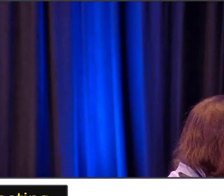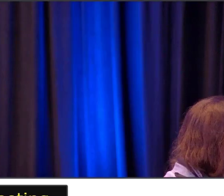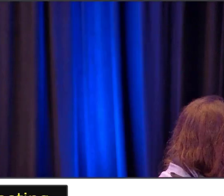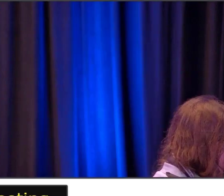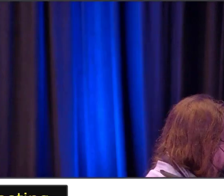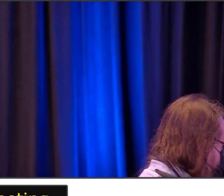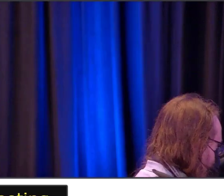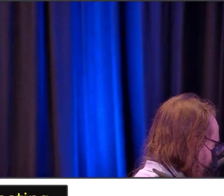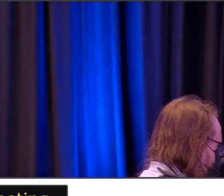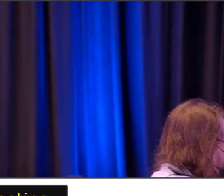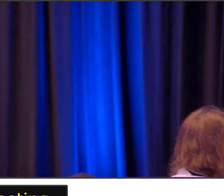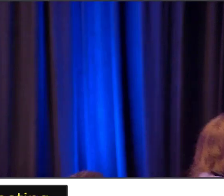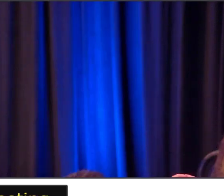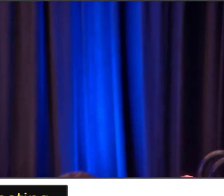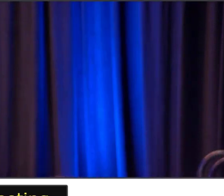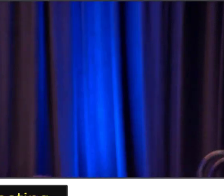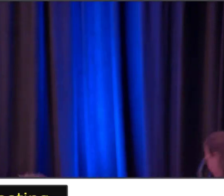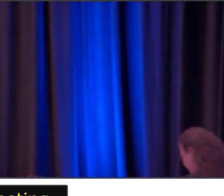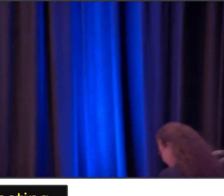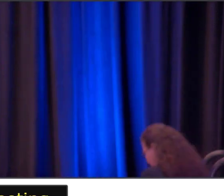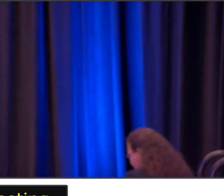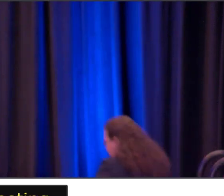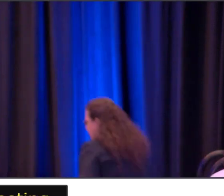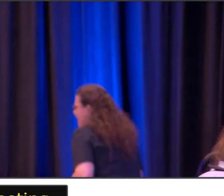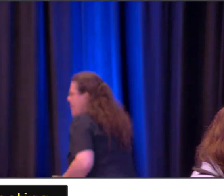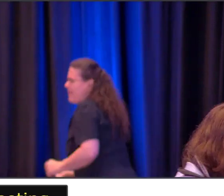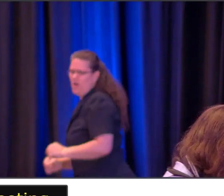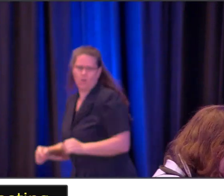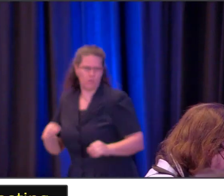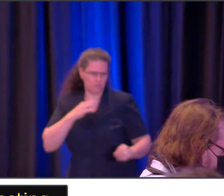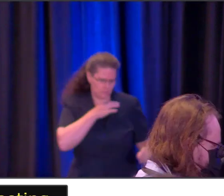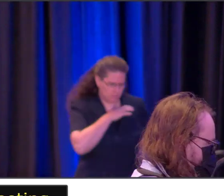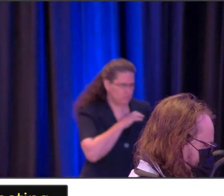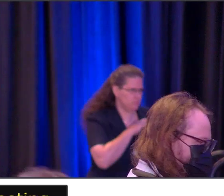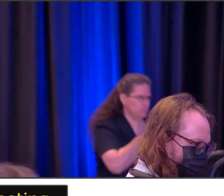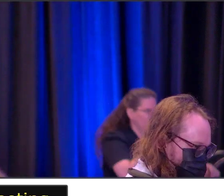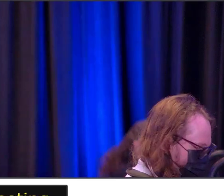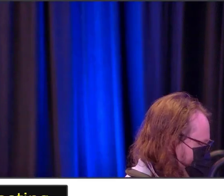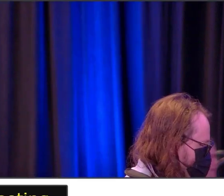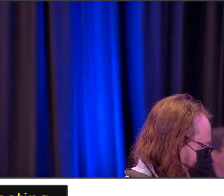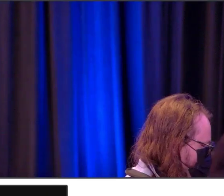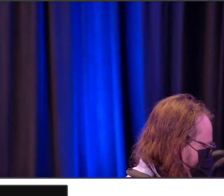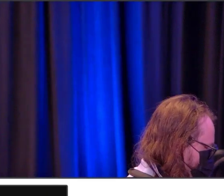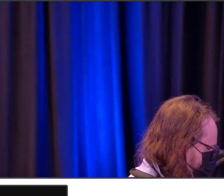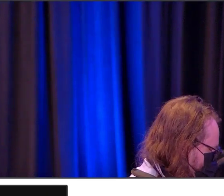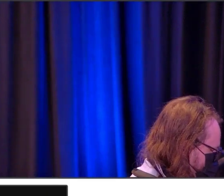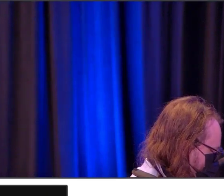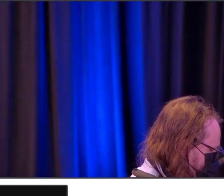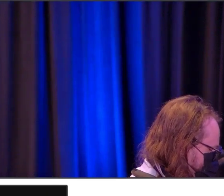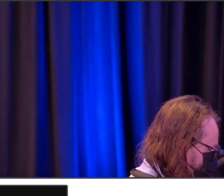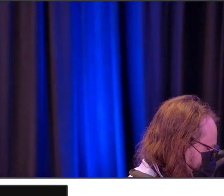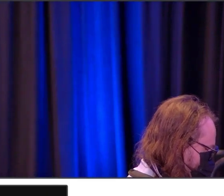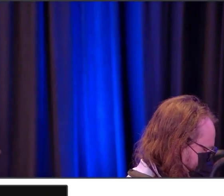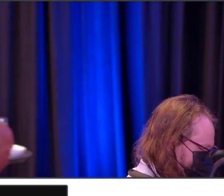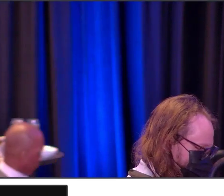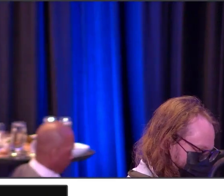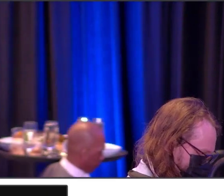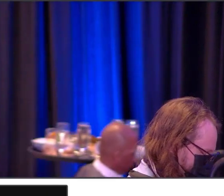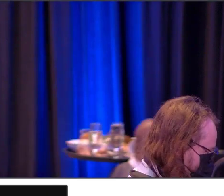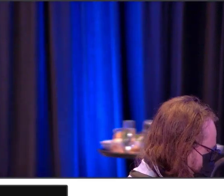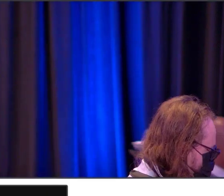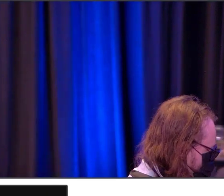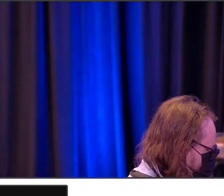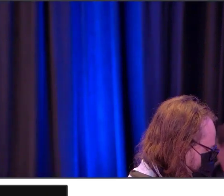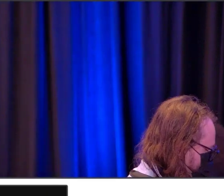If those who are talking can either take the conversation outside, we're going to get our annual meeting started.